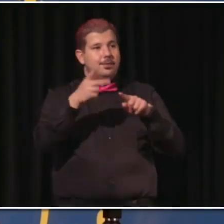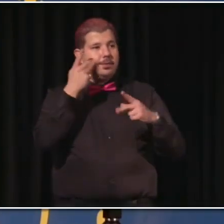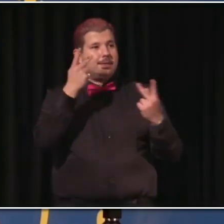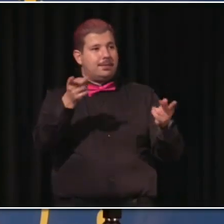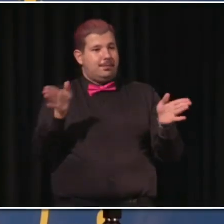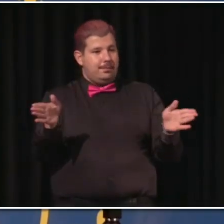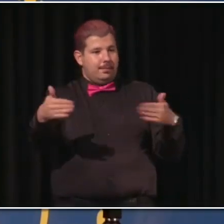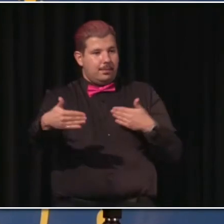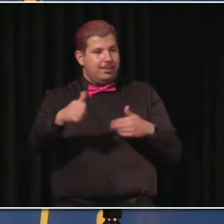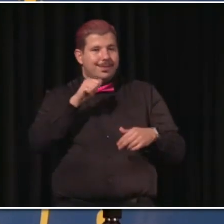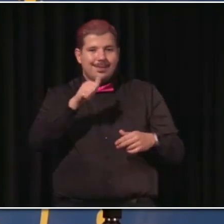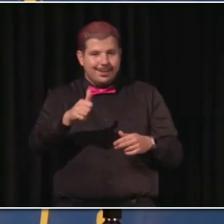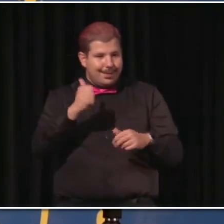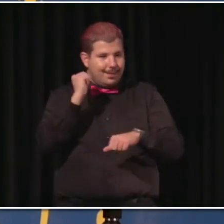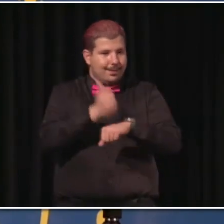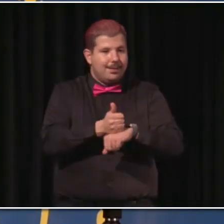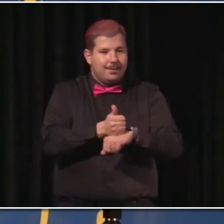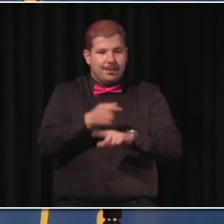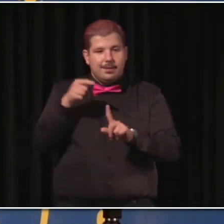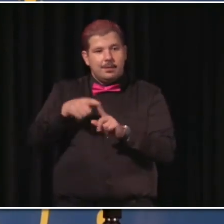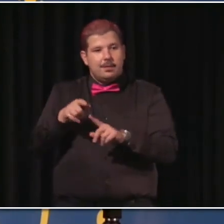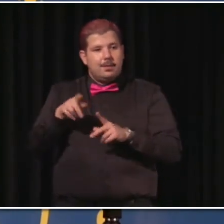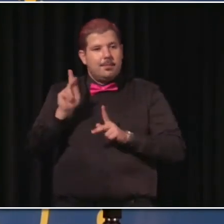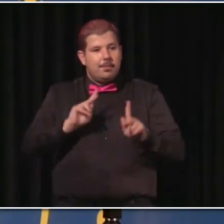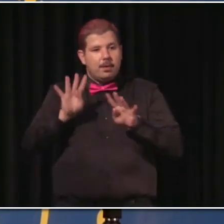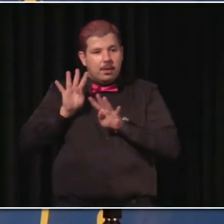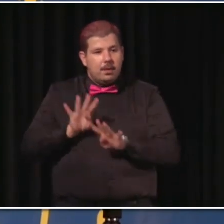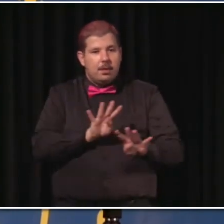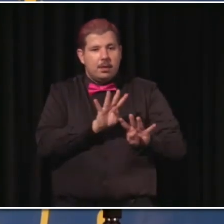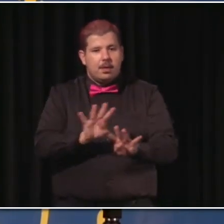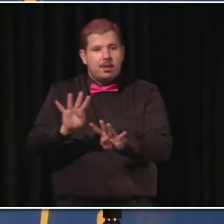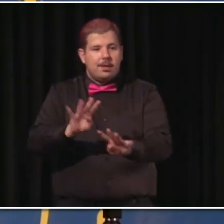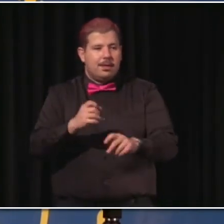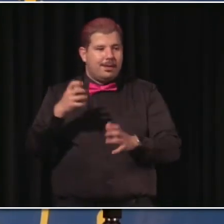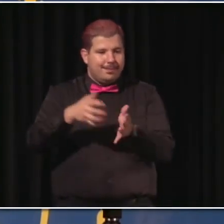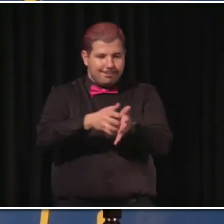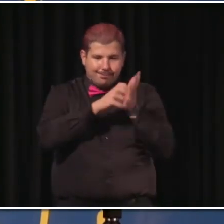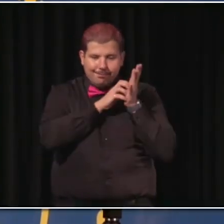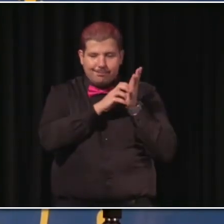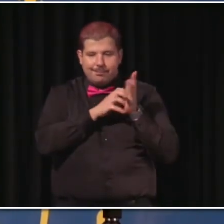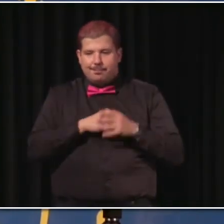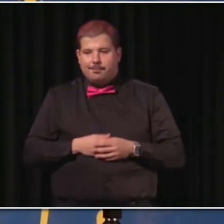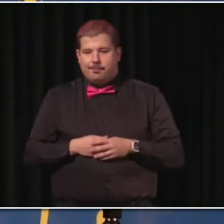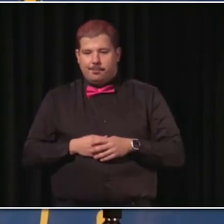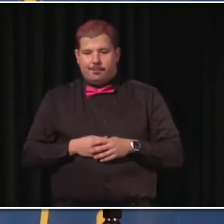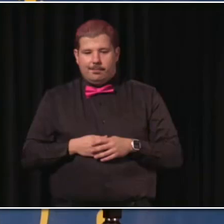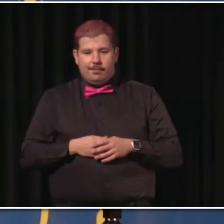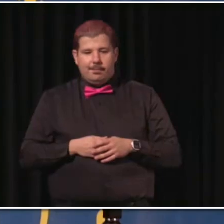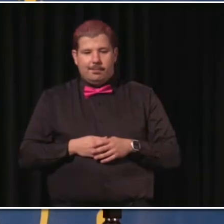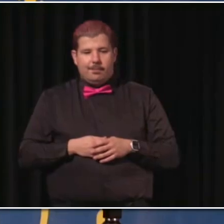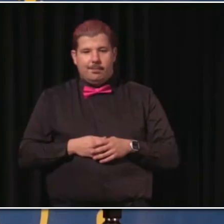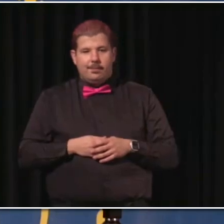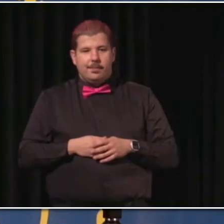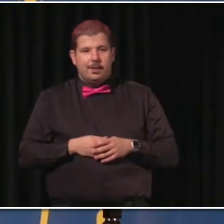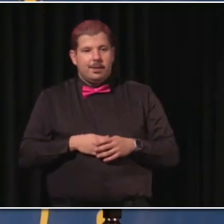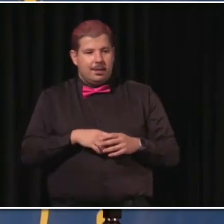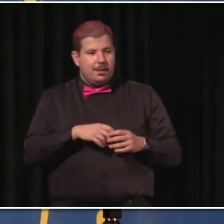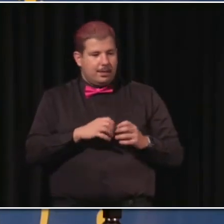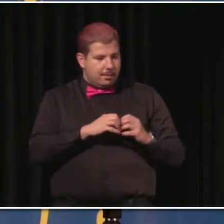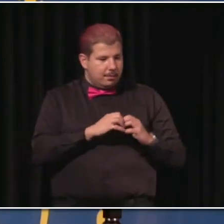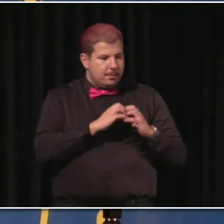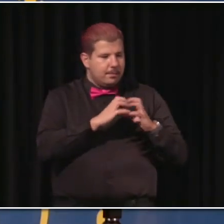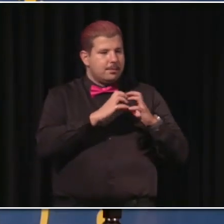not exist until people marched and demanded them. It took a grassroots movement sparked